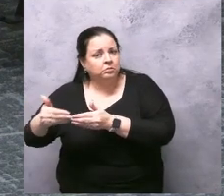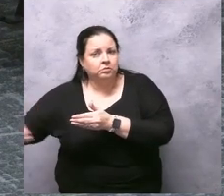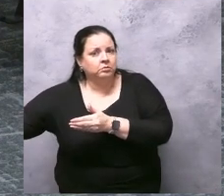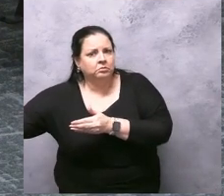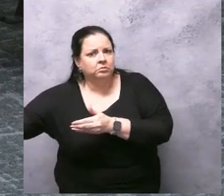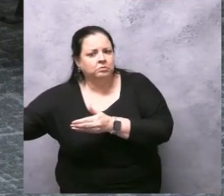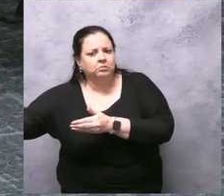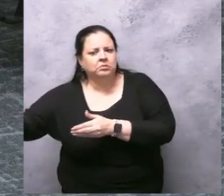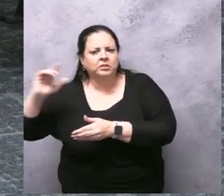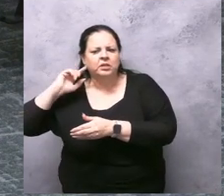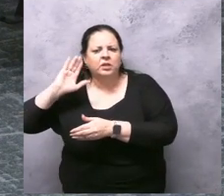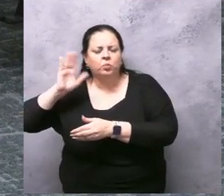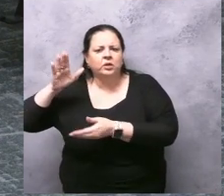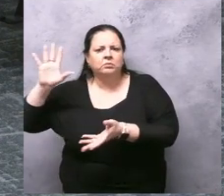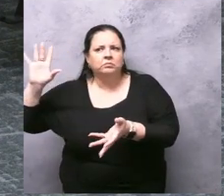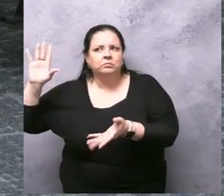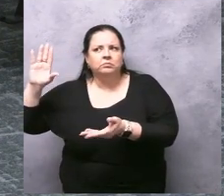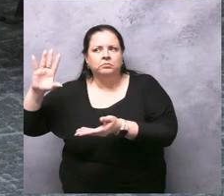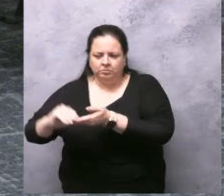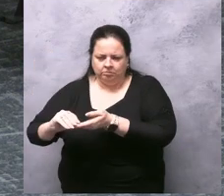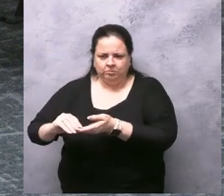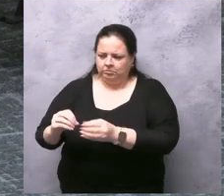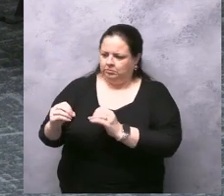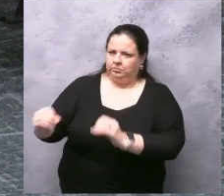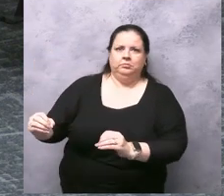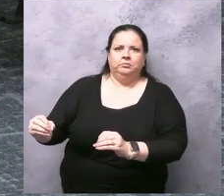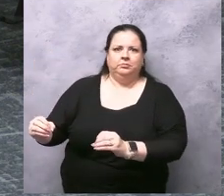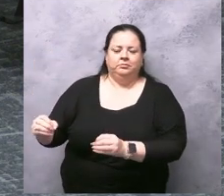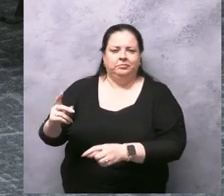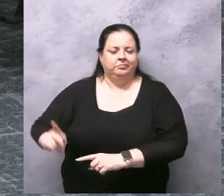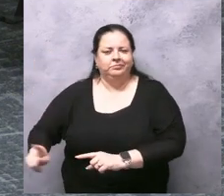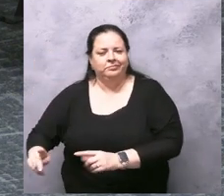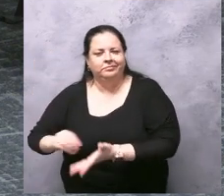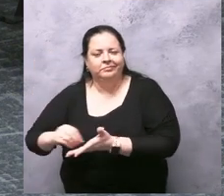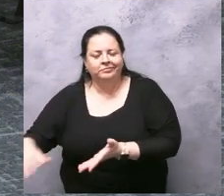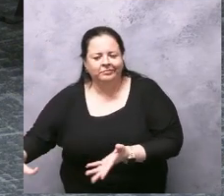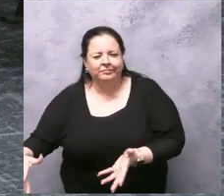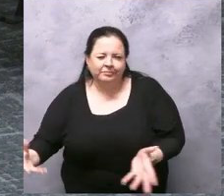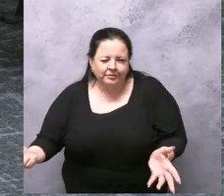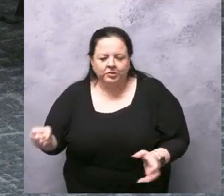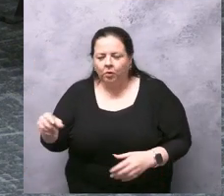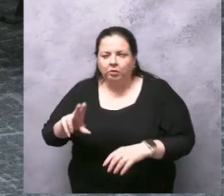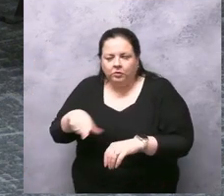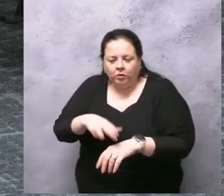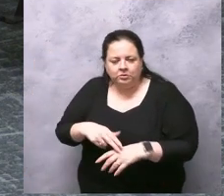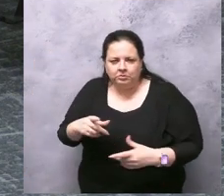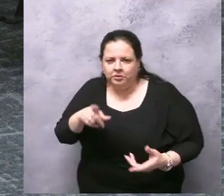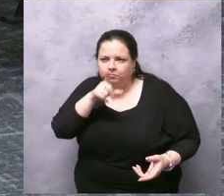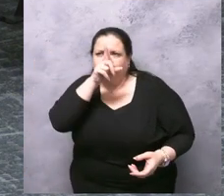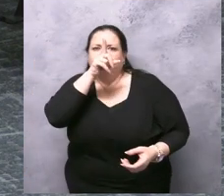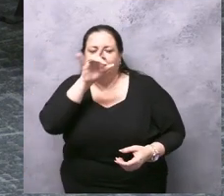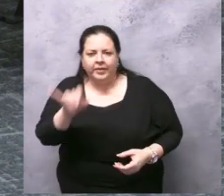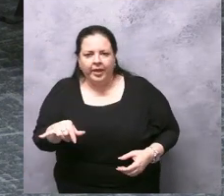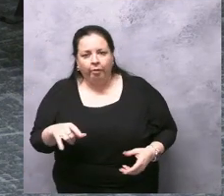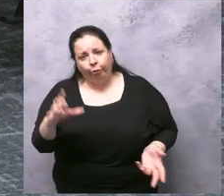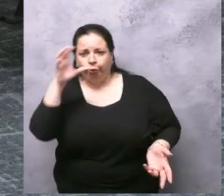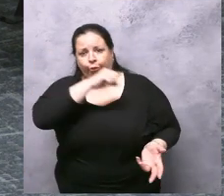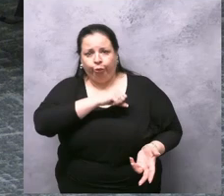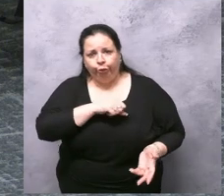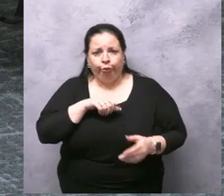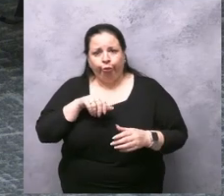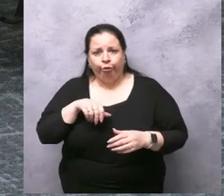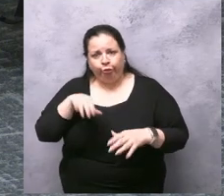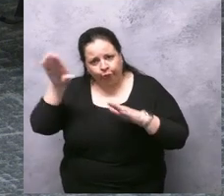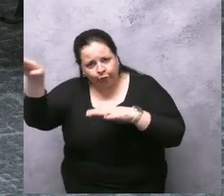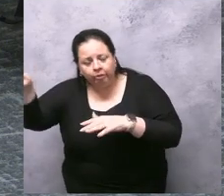out, that would be no elementary, I mean, no kindergarten students left. So of course we don't make those kinds of assumptions, but we